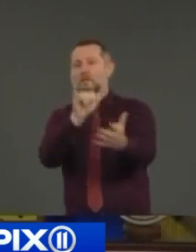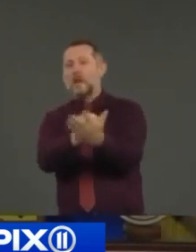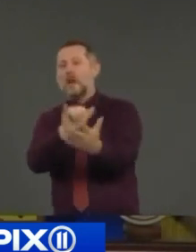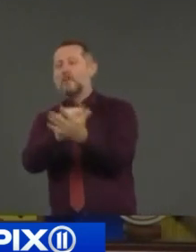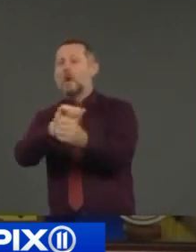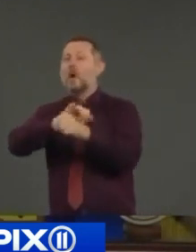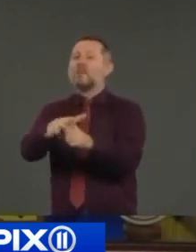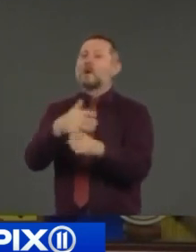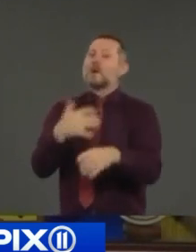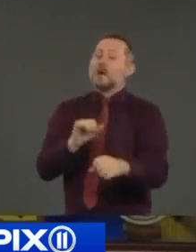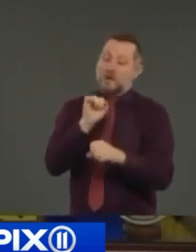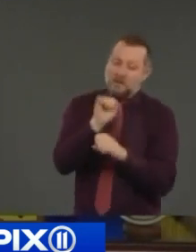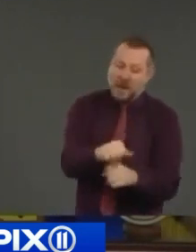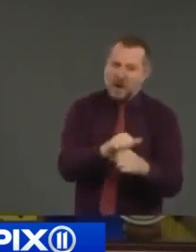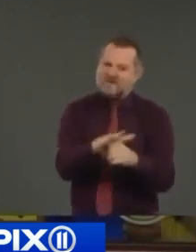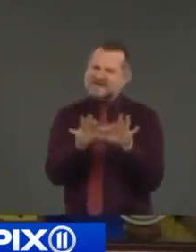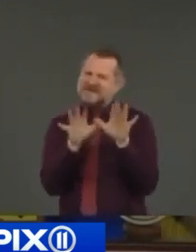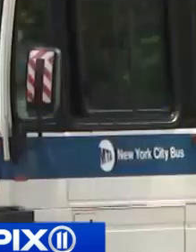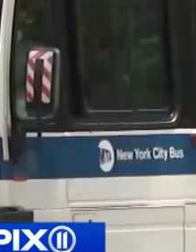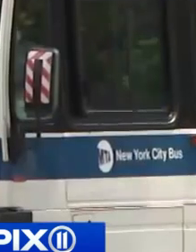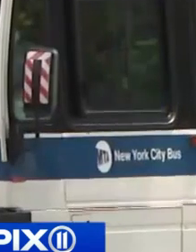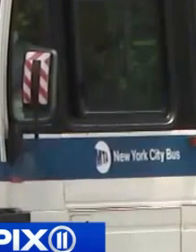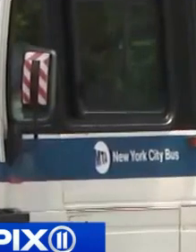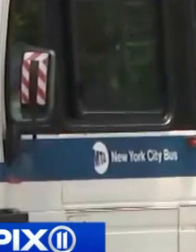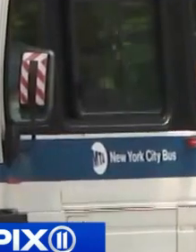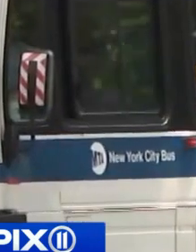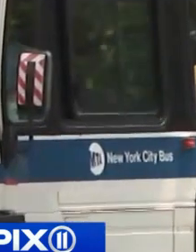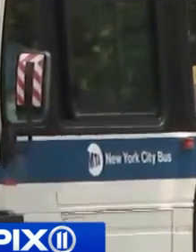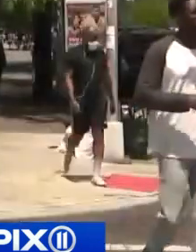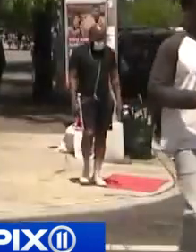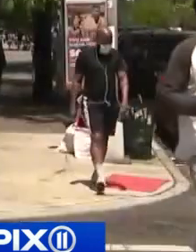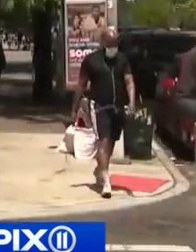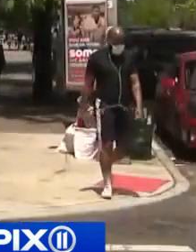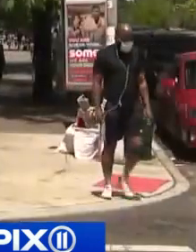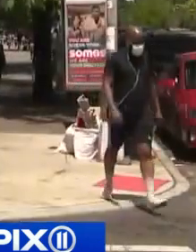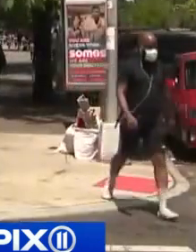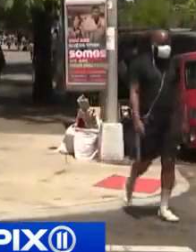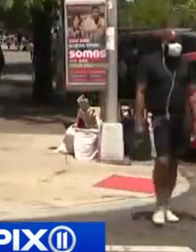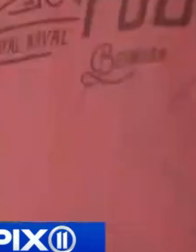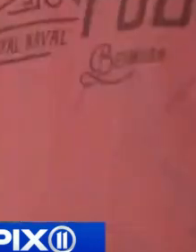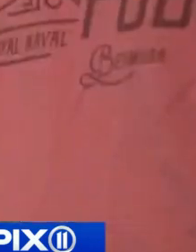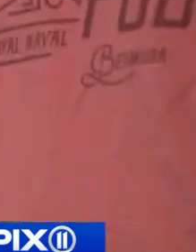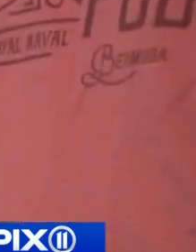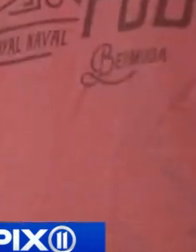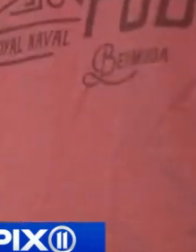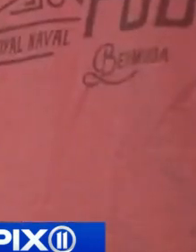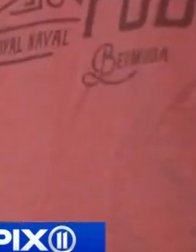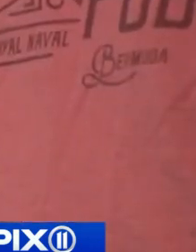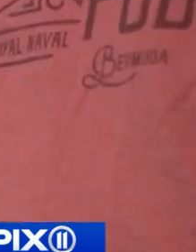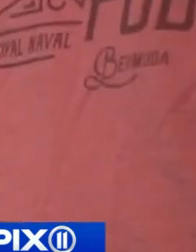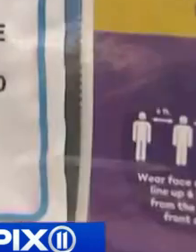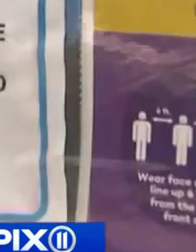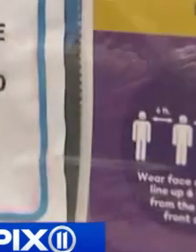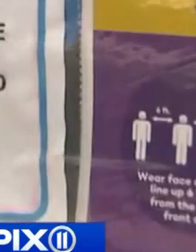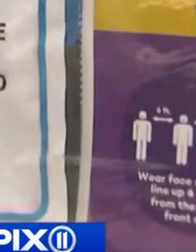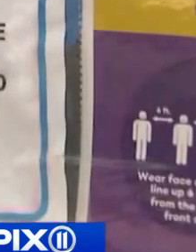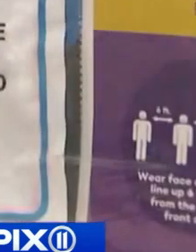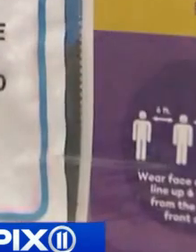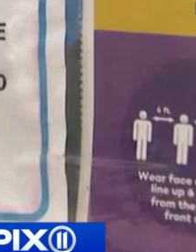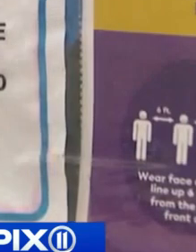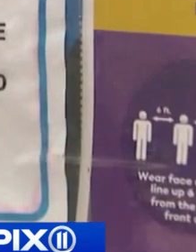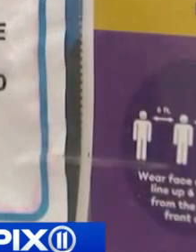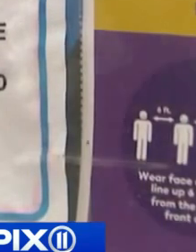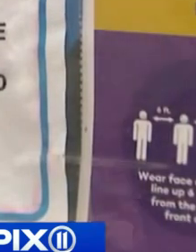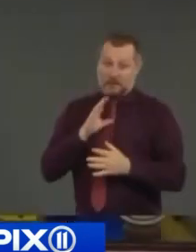virus, then there is nothing that we can't do. Including the reopening of the 5 boroughs in a way that will keep the infection rates down and the spread of